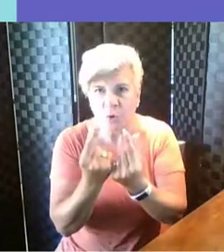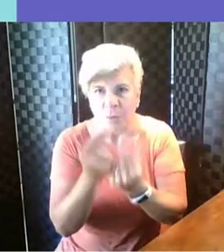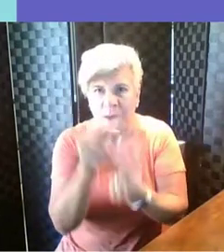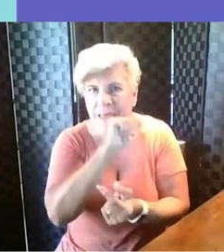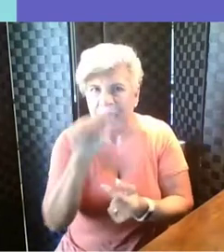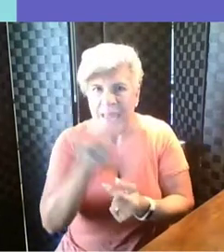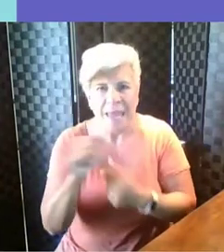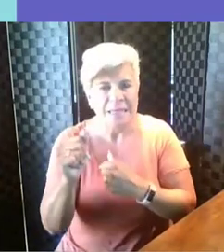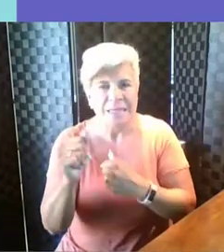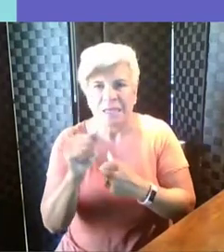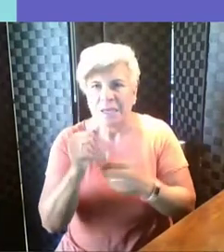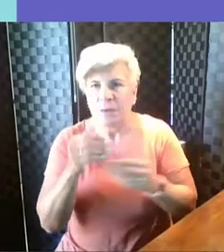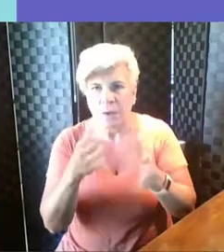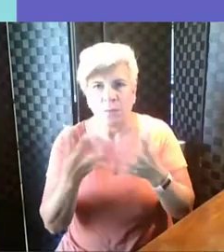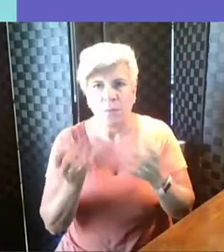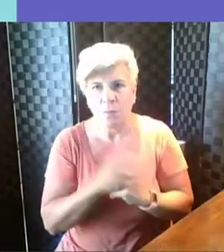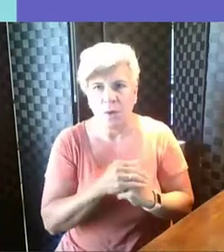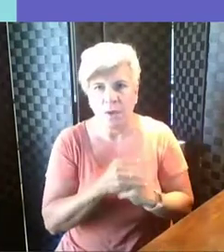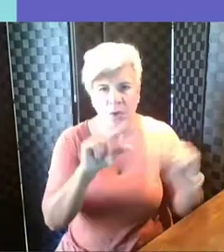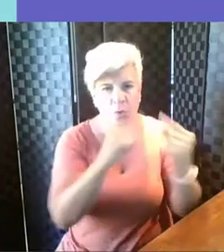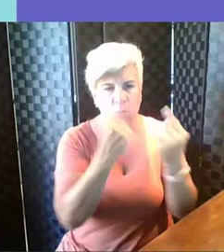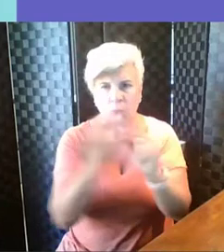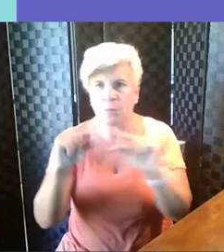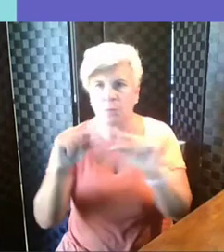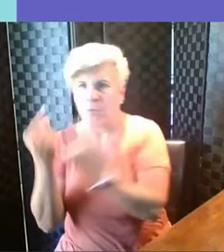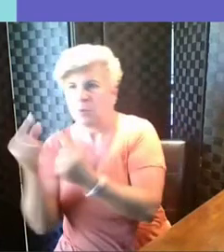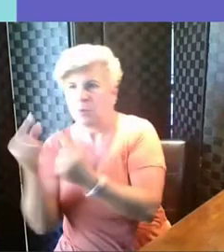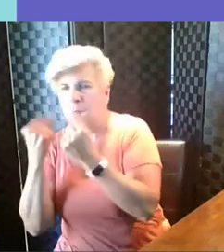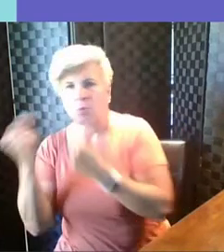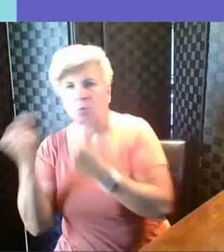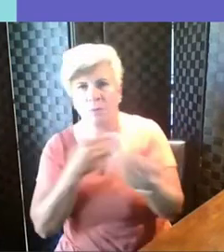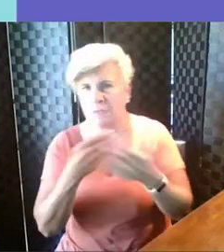any way that we want. Okay, well, let's think about that.